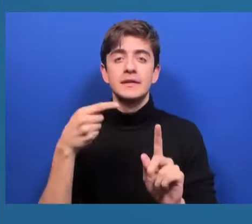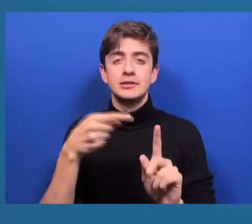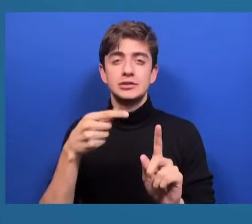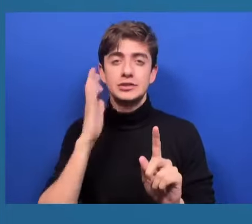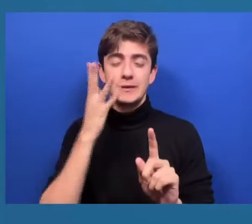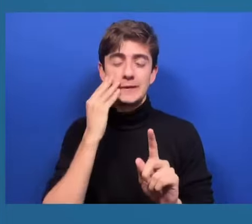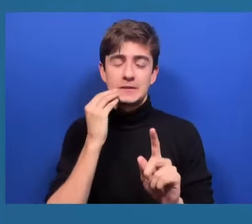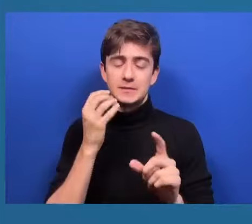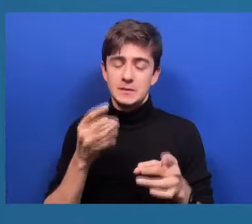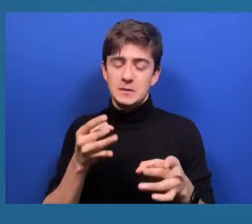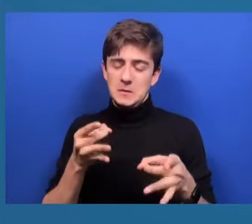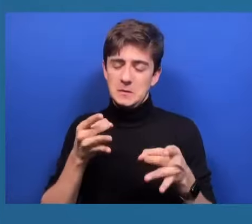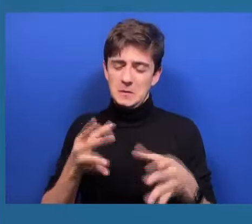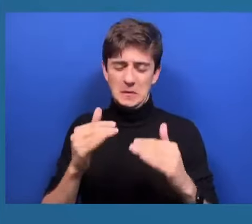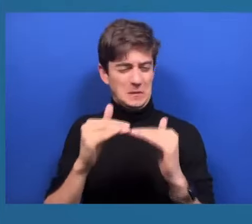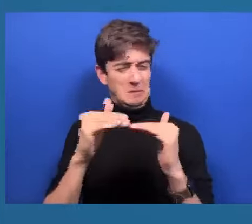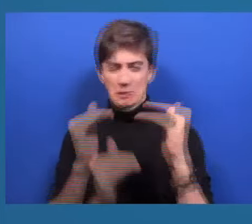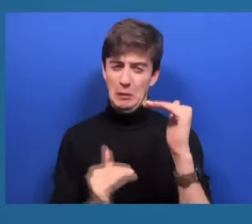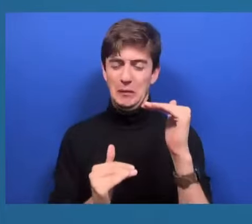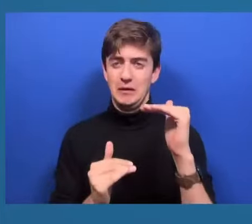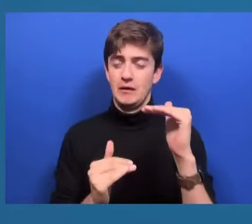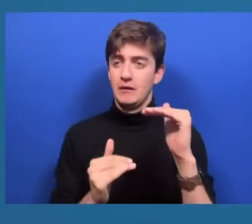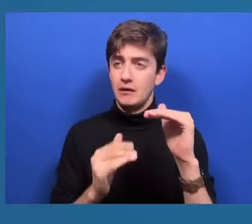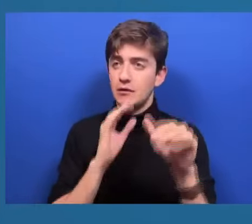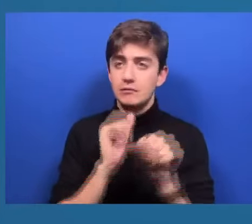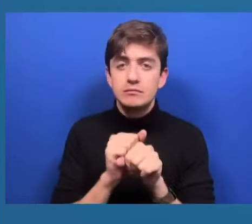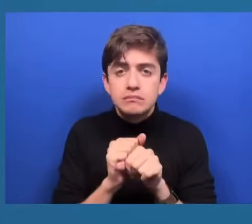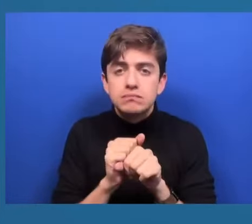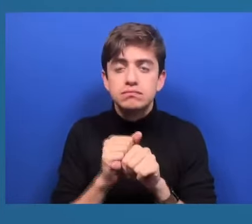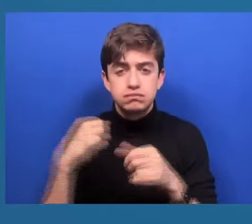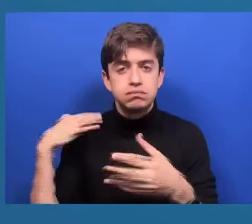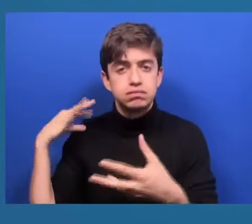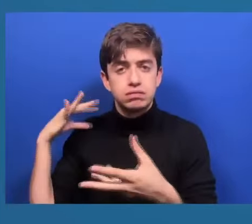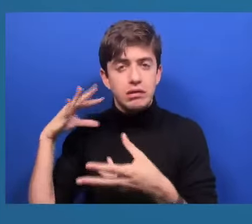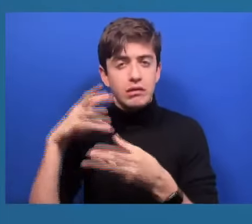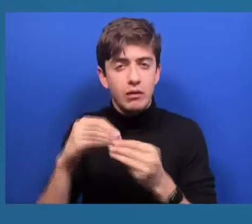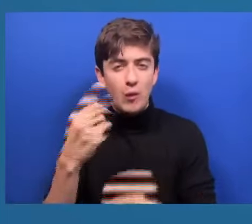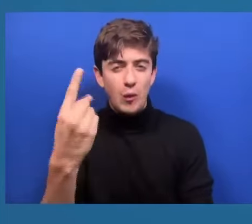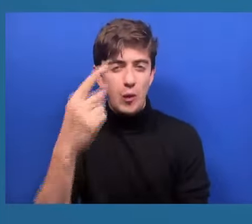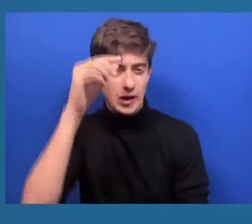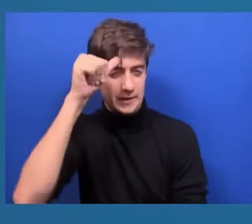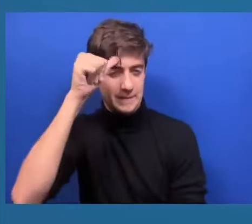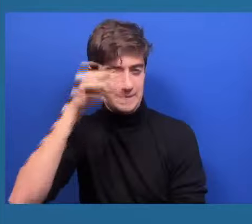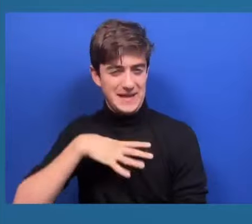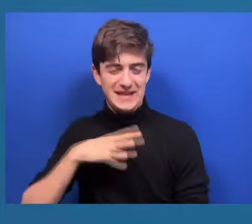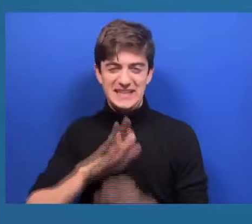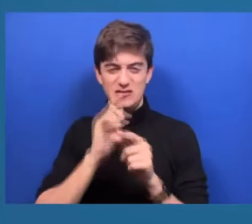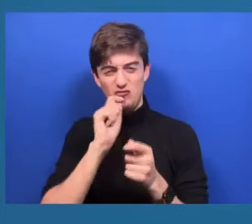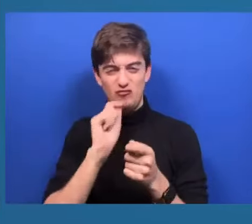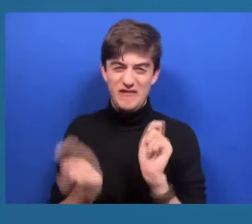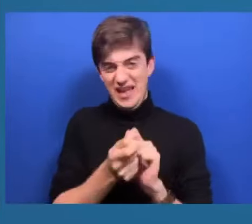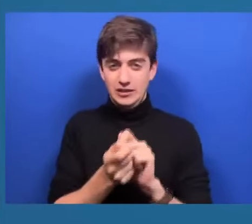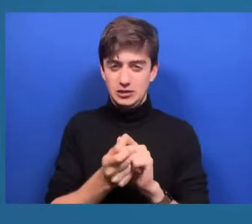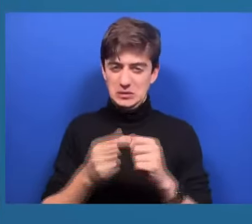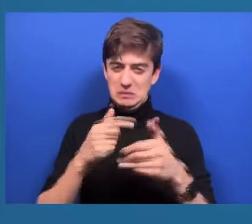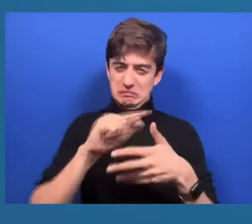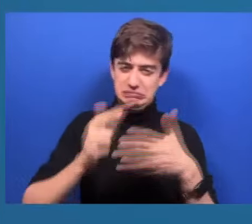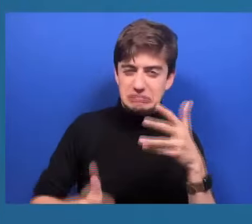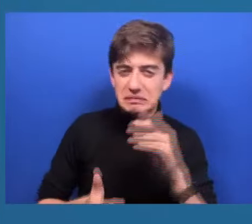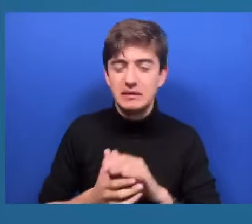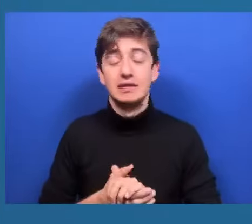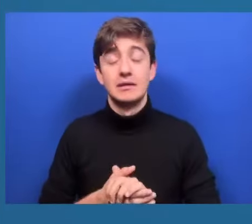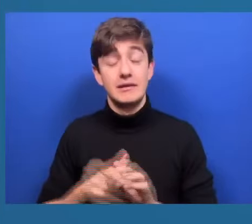gross injustice, the culmination of one man's revenge tour. And that